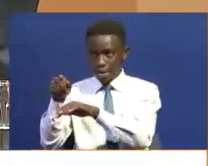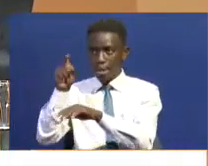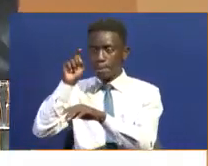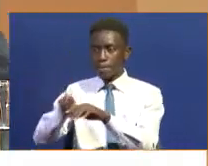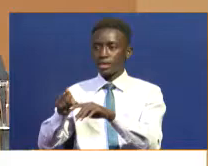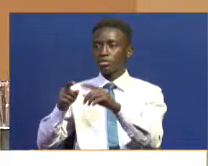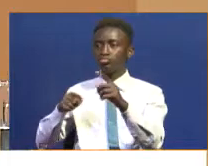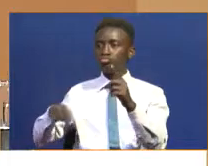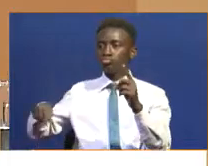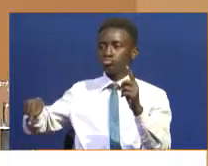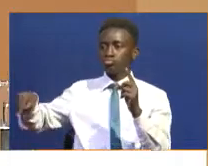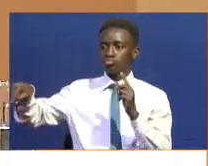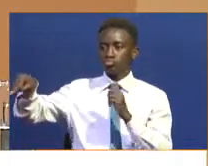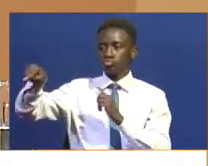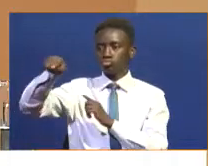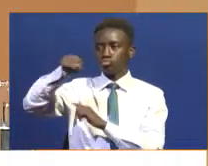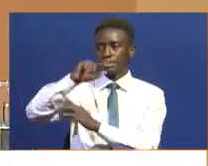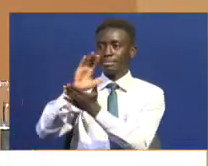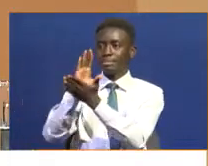rotational.